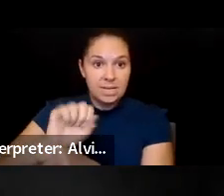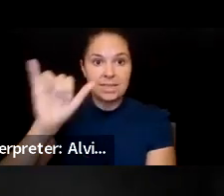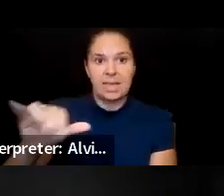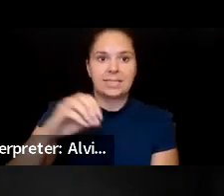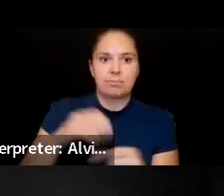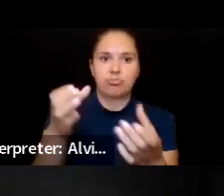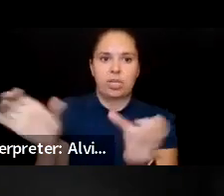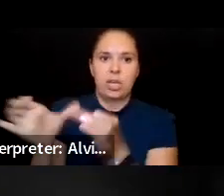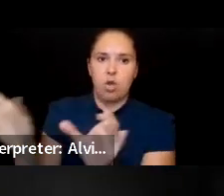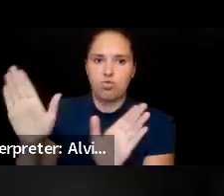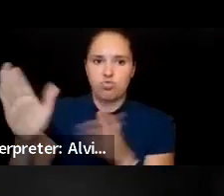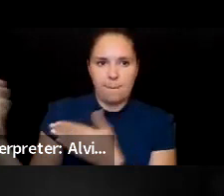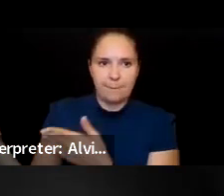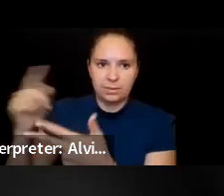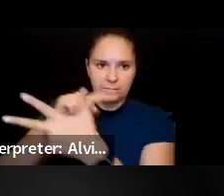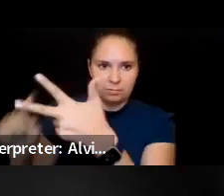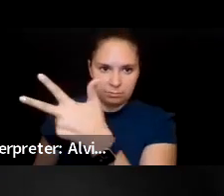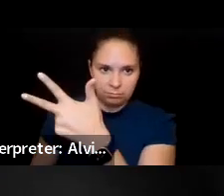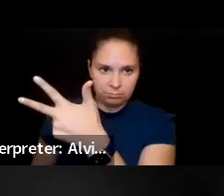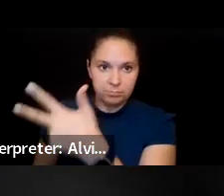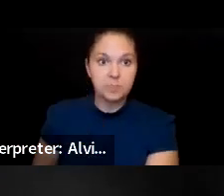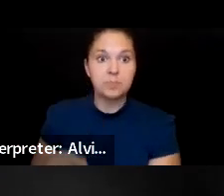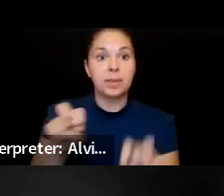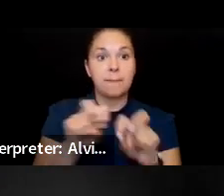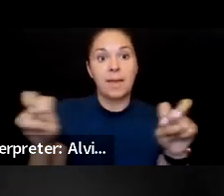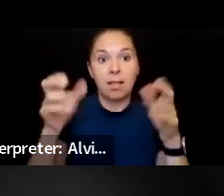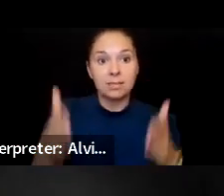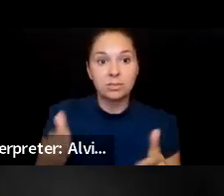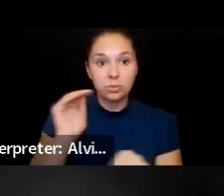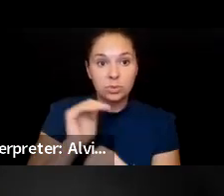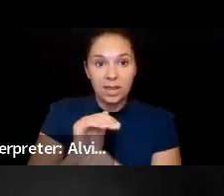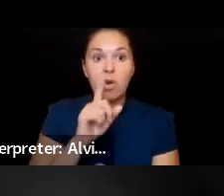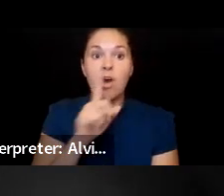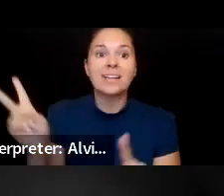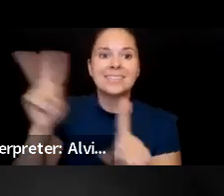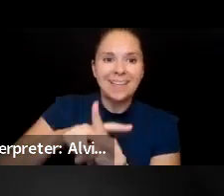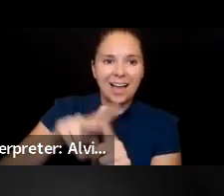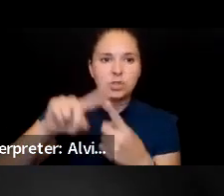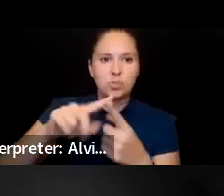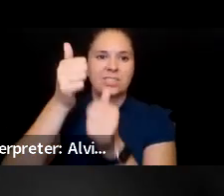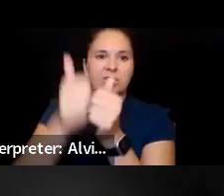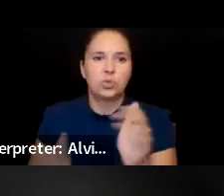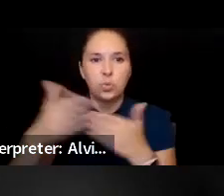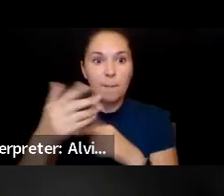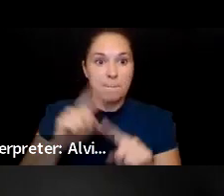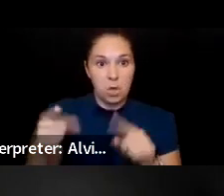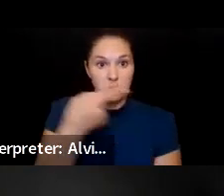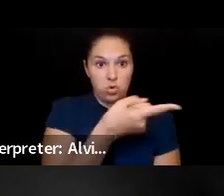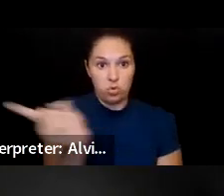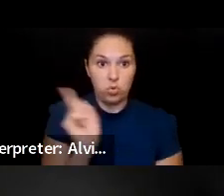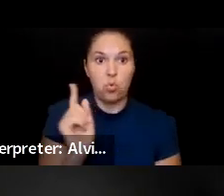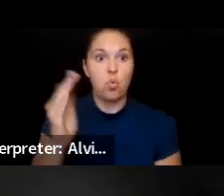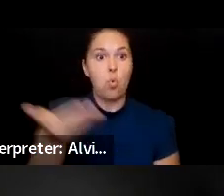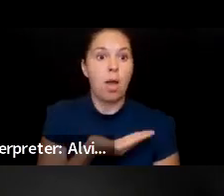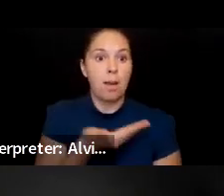breakout rooms. Our panelists tonight are assigned to each of their rooms, but you are welcome